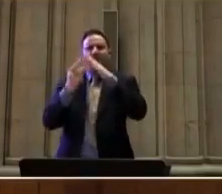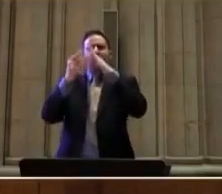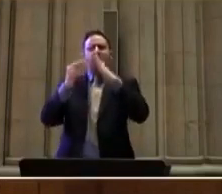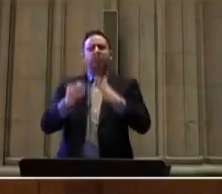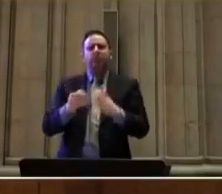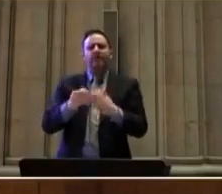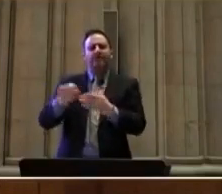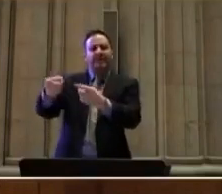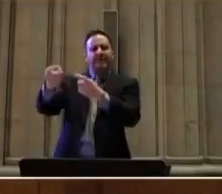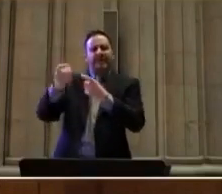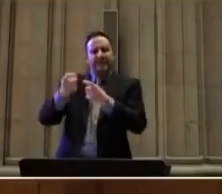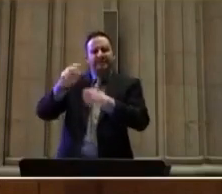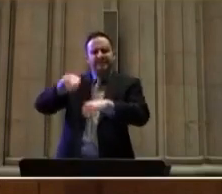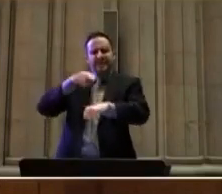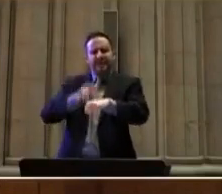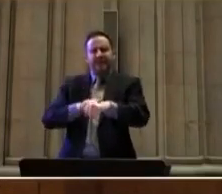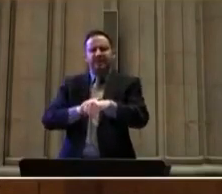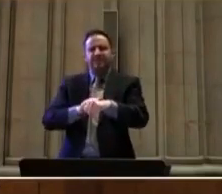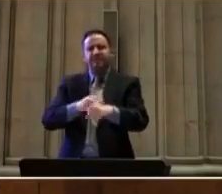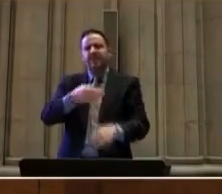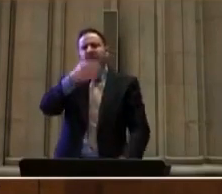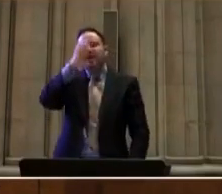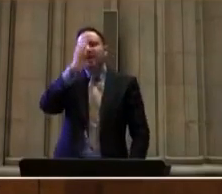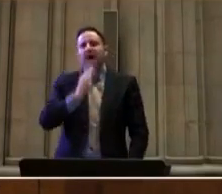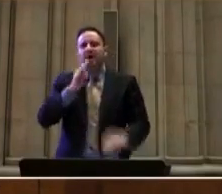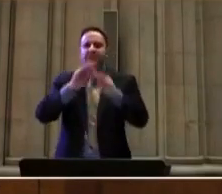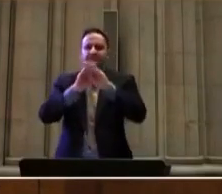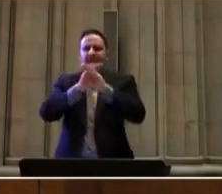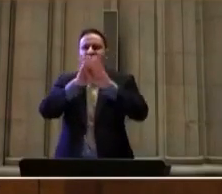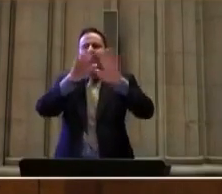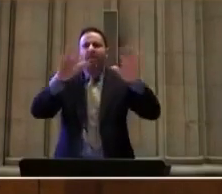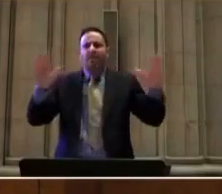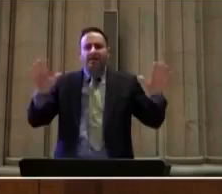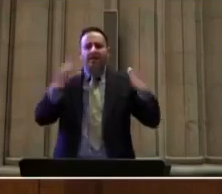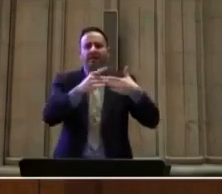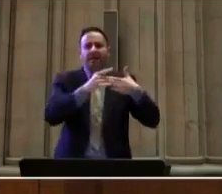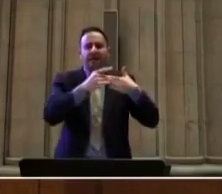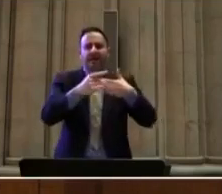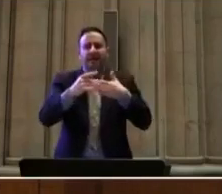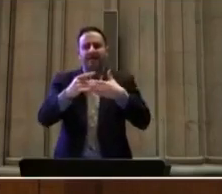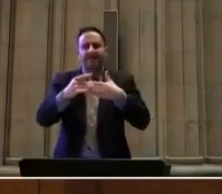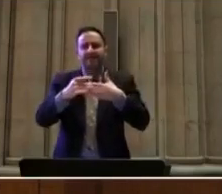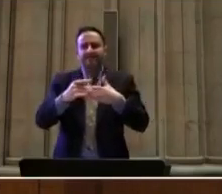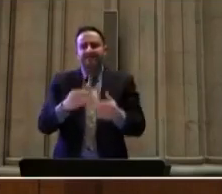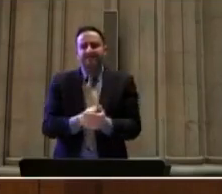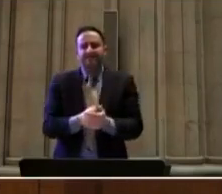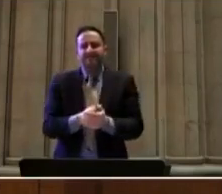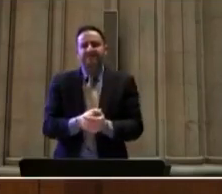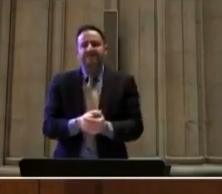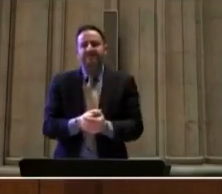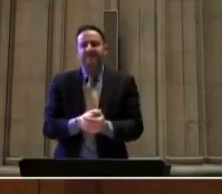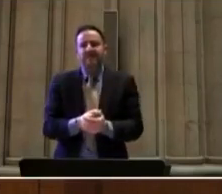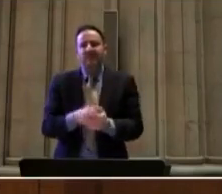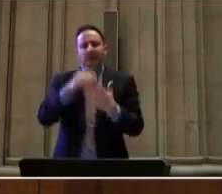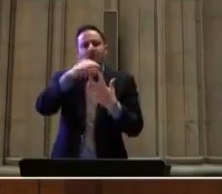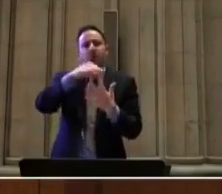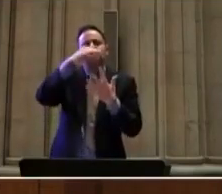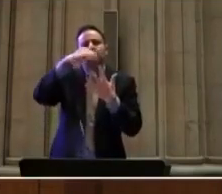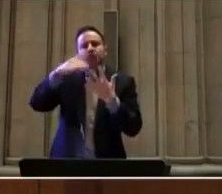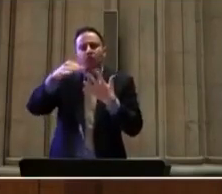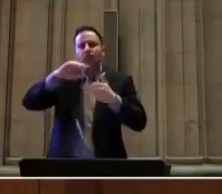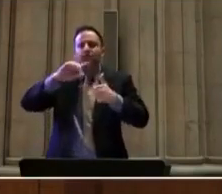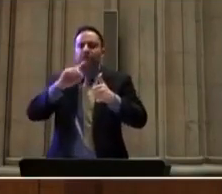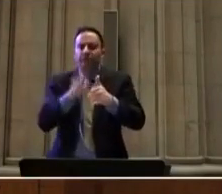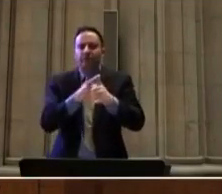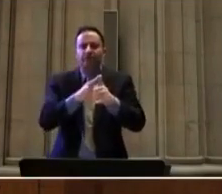gives the nation God's clear guidance out of the jam it is in. Choose first